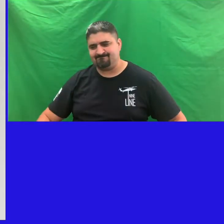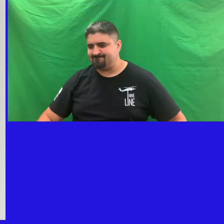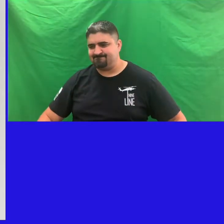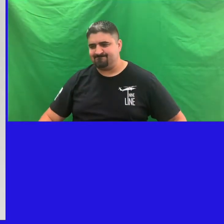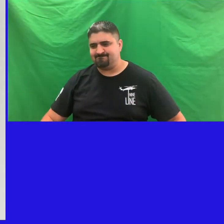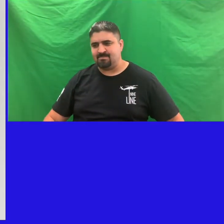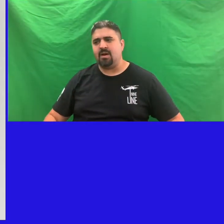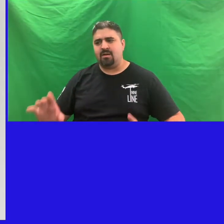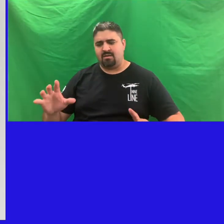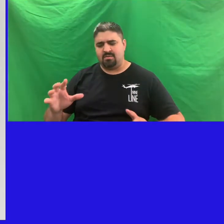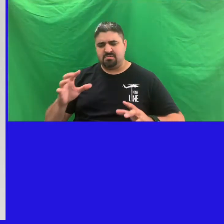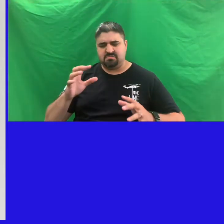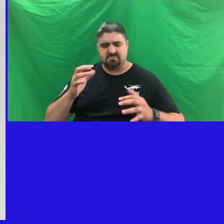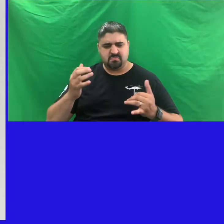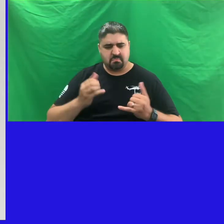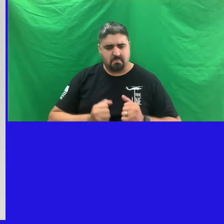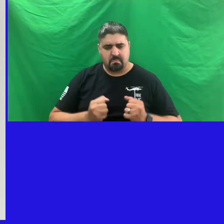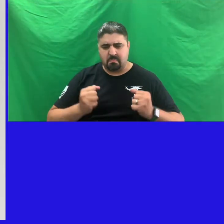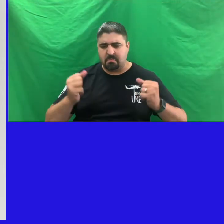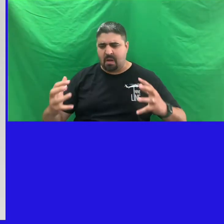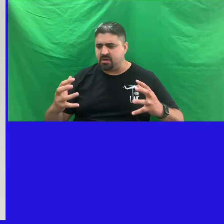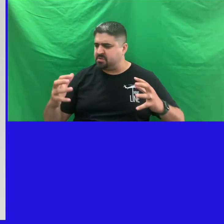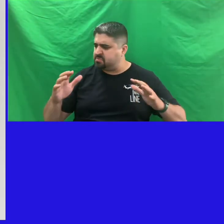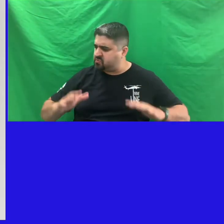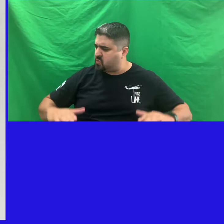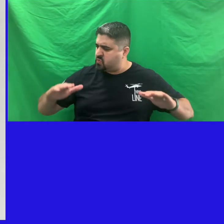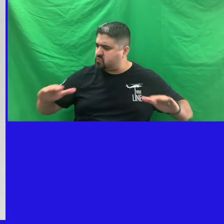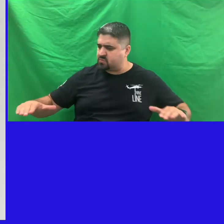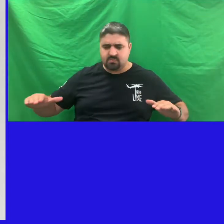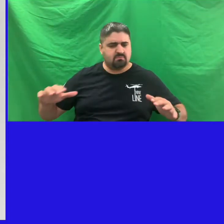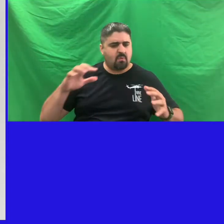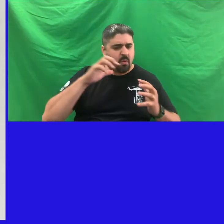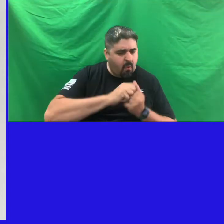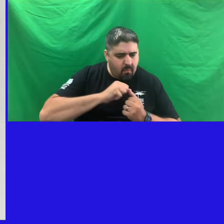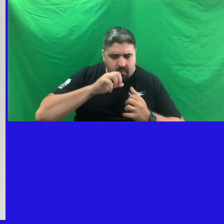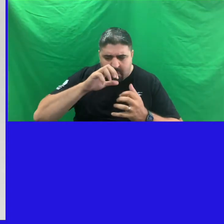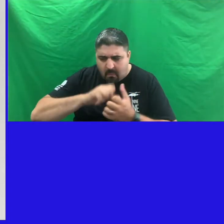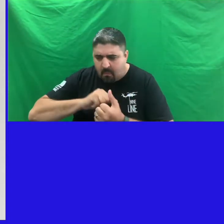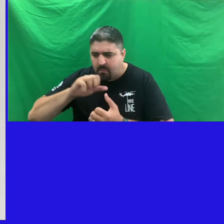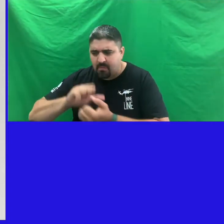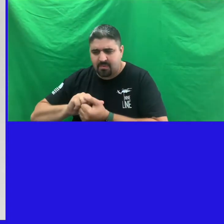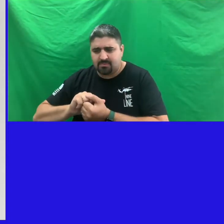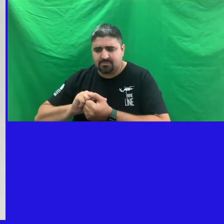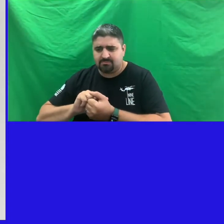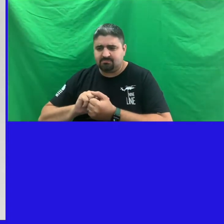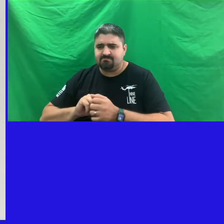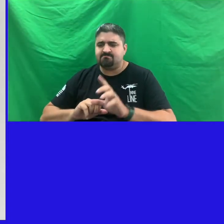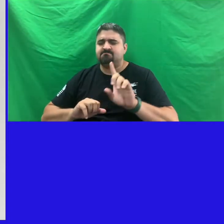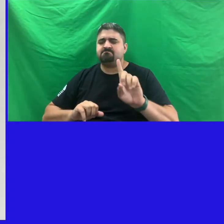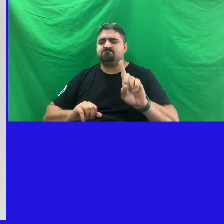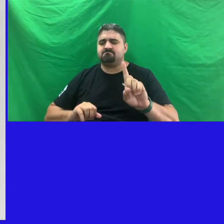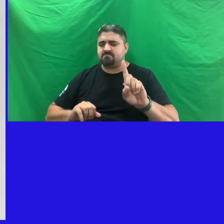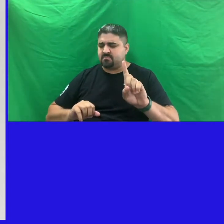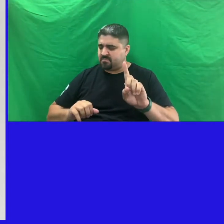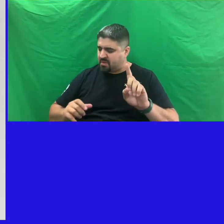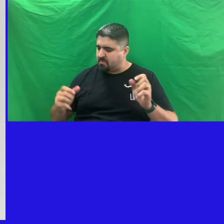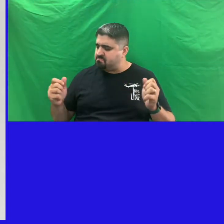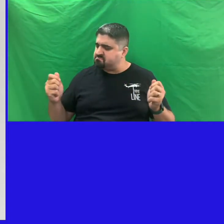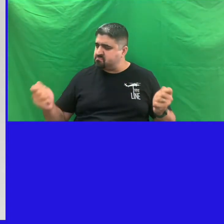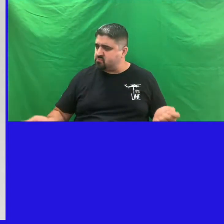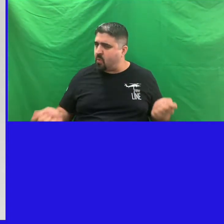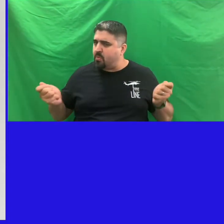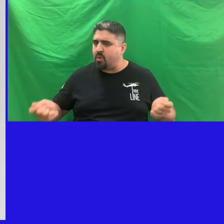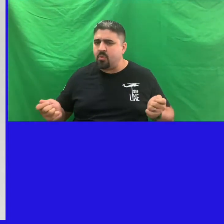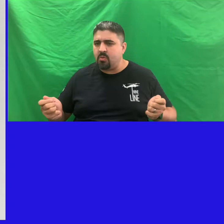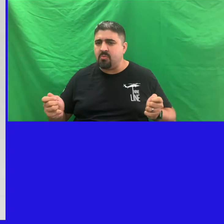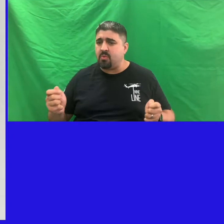I am not hungry now, said the dark frog. I have eaten too many